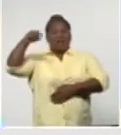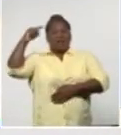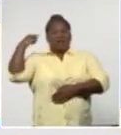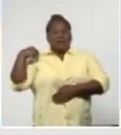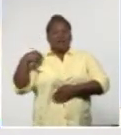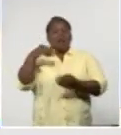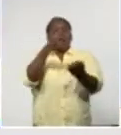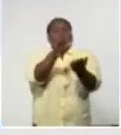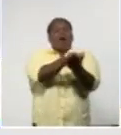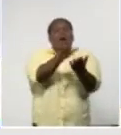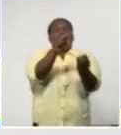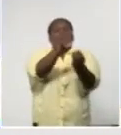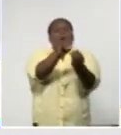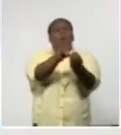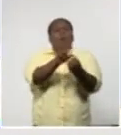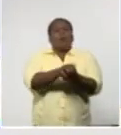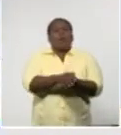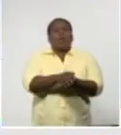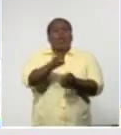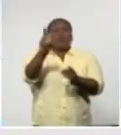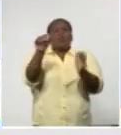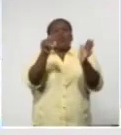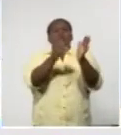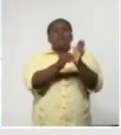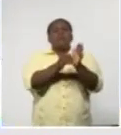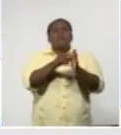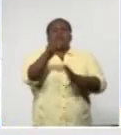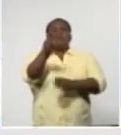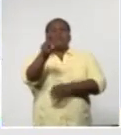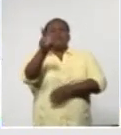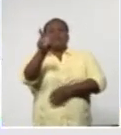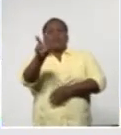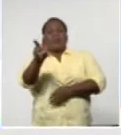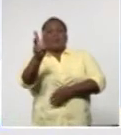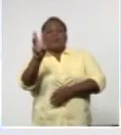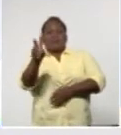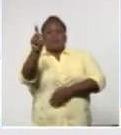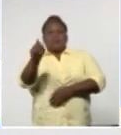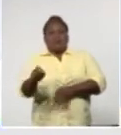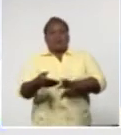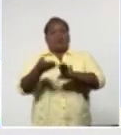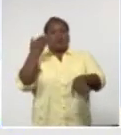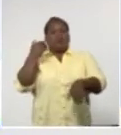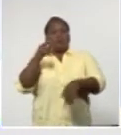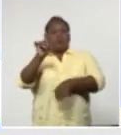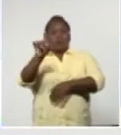And thus, with the 10 confirmed cases, the country accumulates